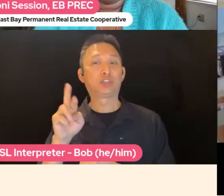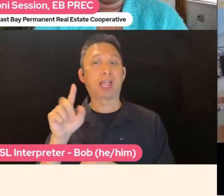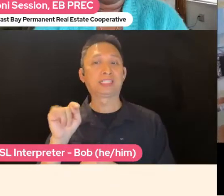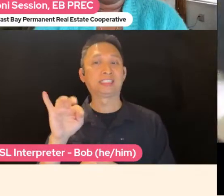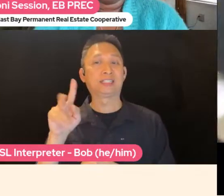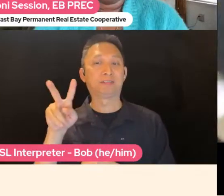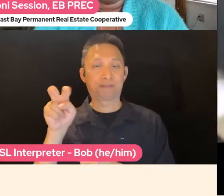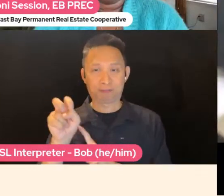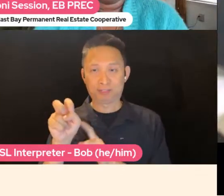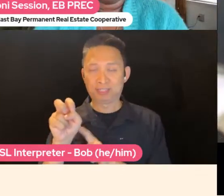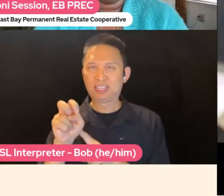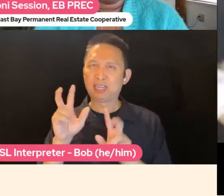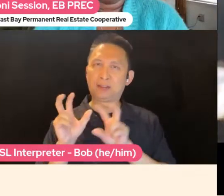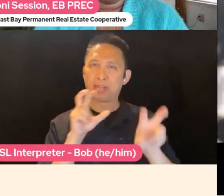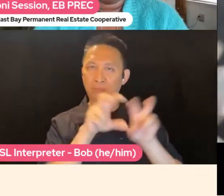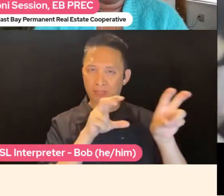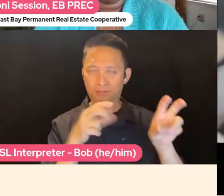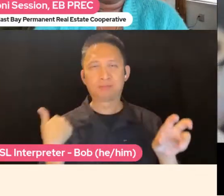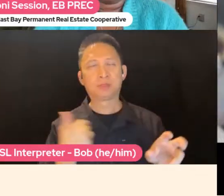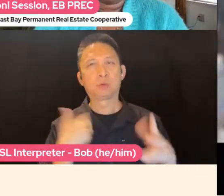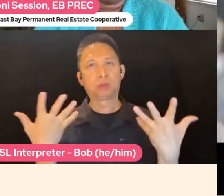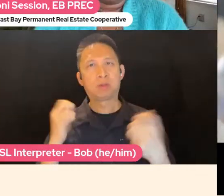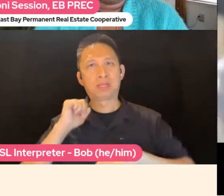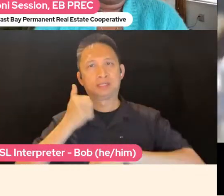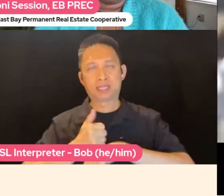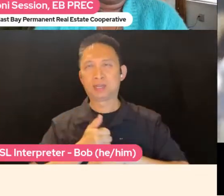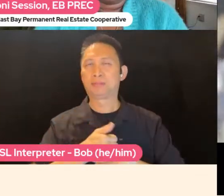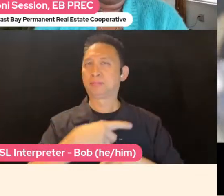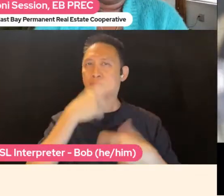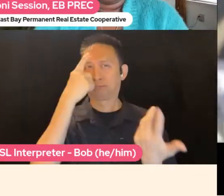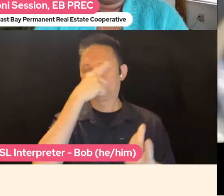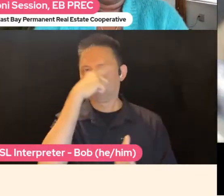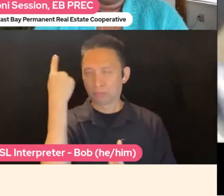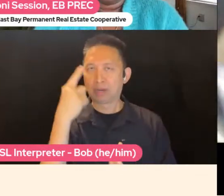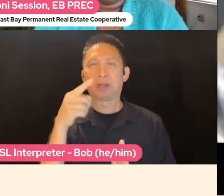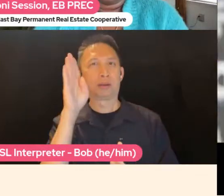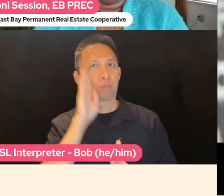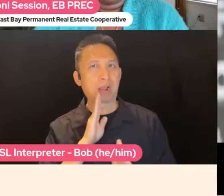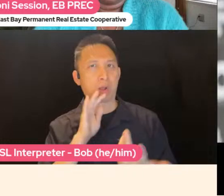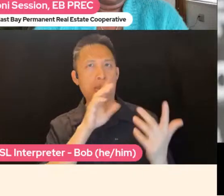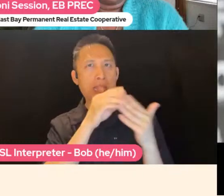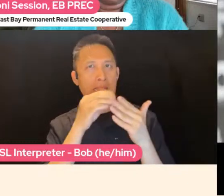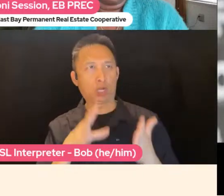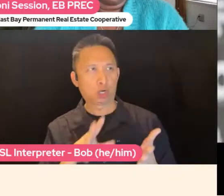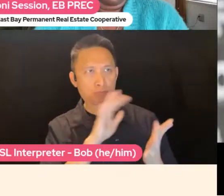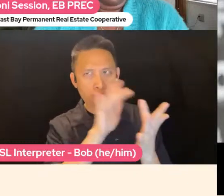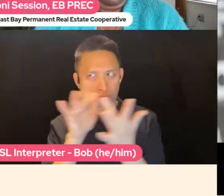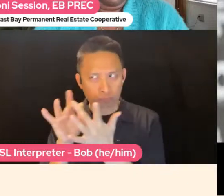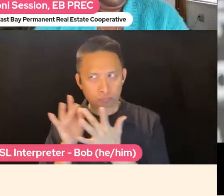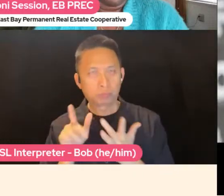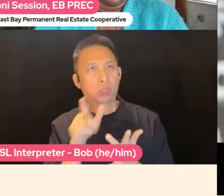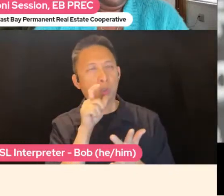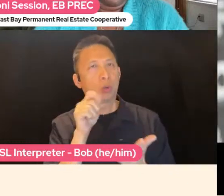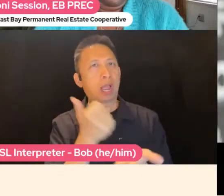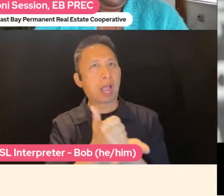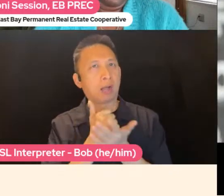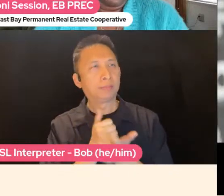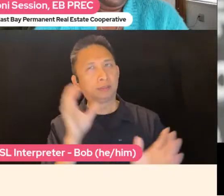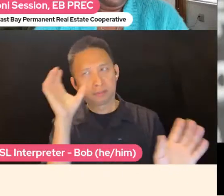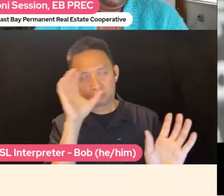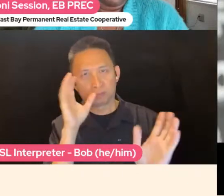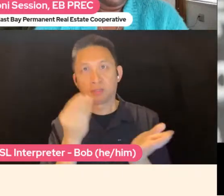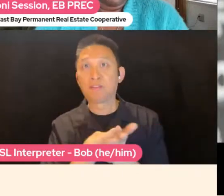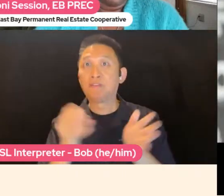estate projects. We tap Black and brown leaders who want to support the search, the fundraising, the acquisition, and the long-term